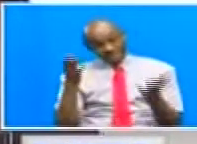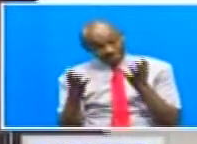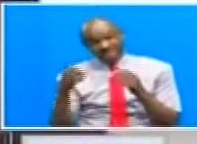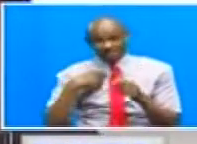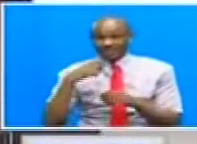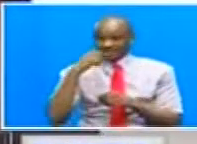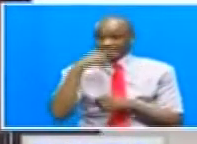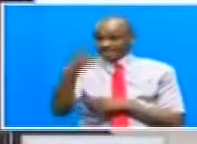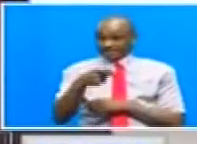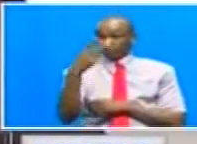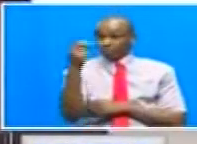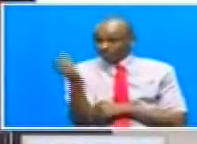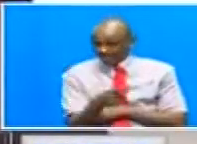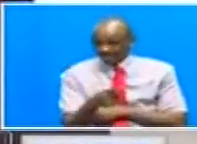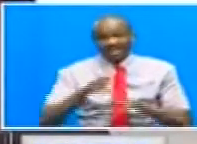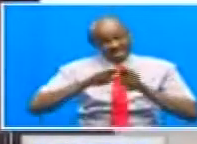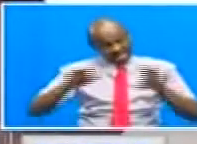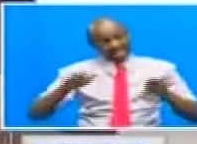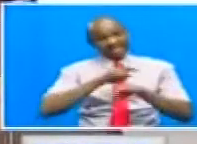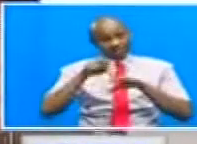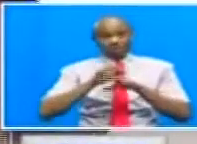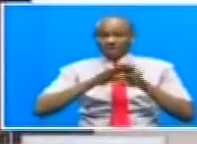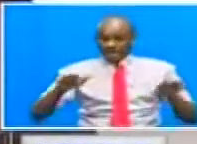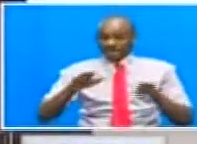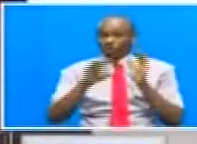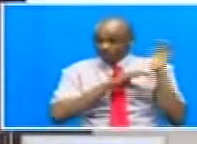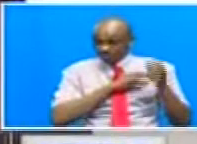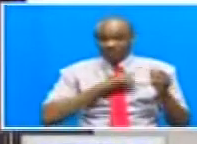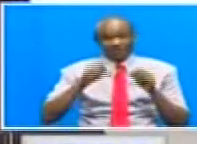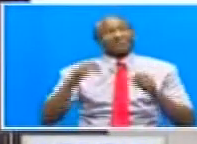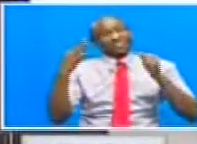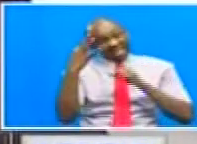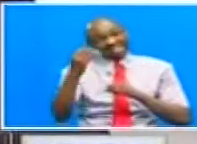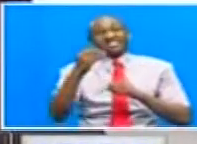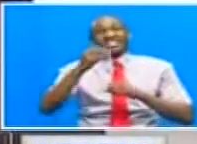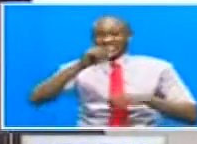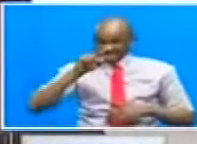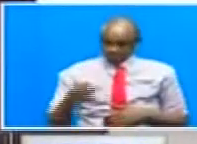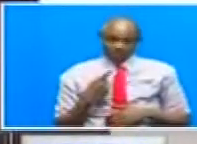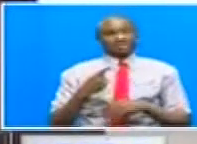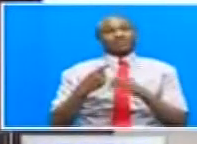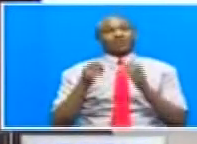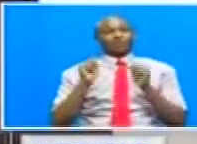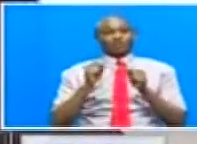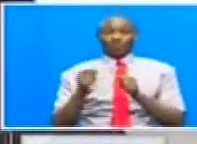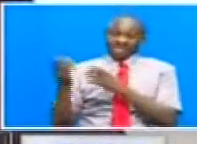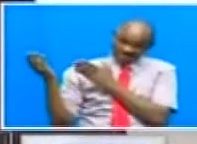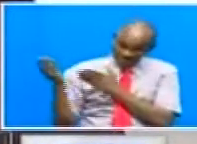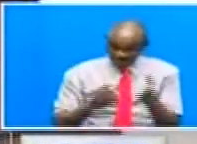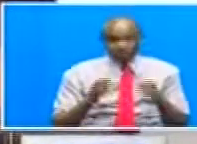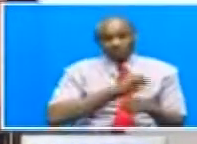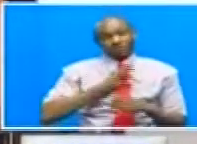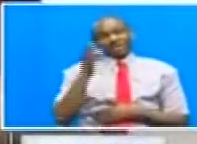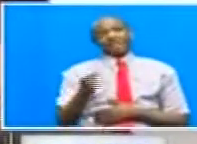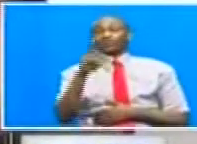if in the next 2 months, the National Land Commission had something like 30,000 applications, you could invite the commissioner back